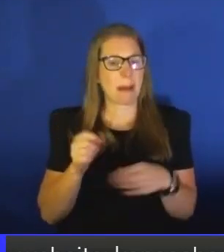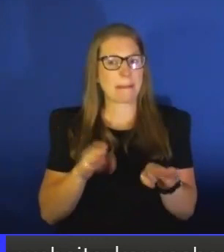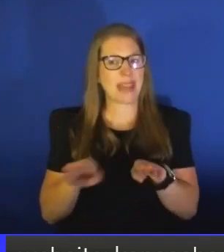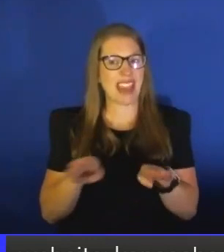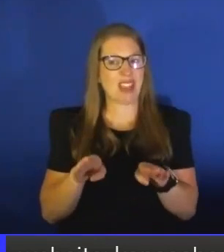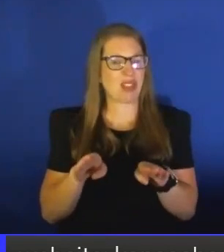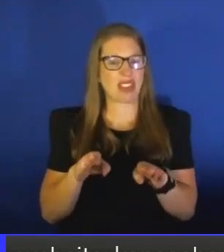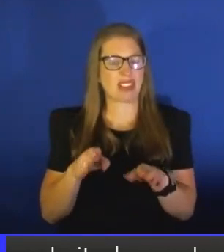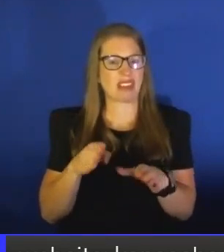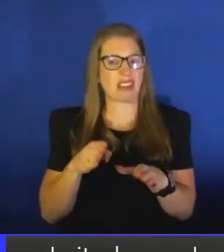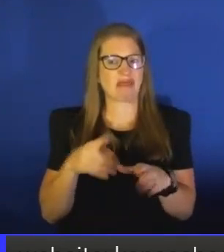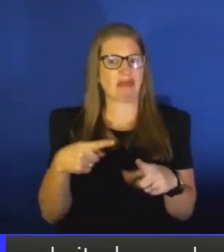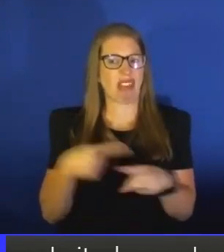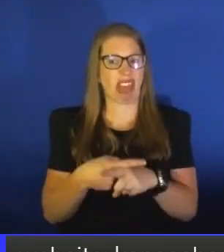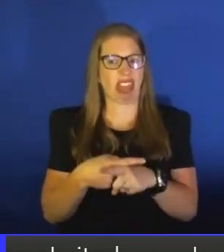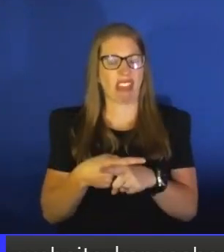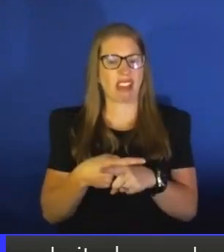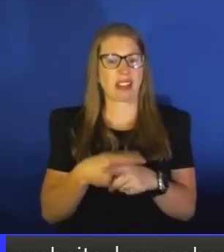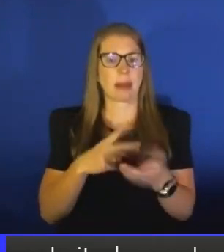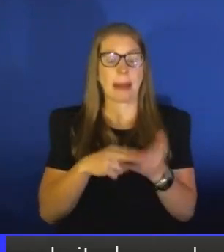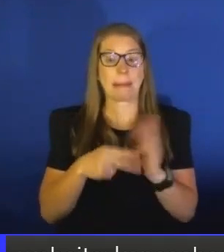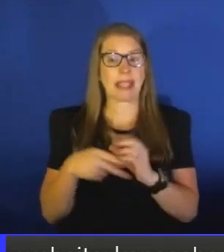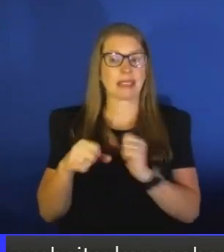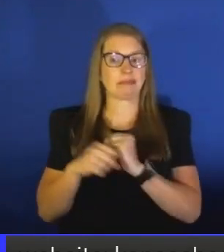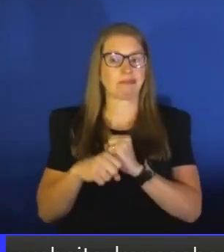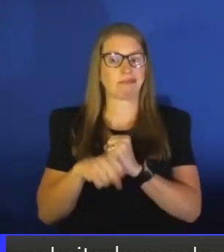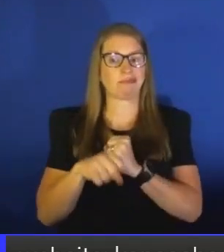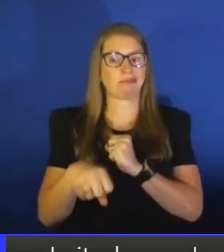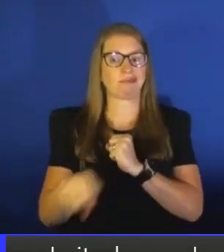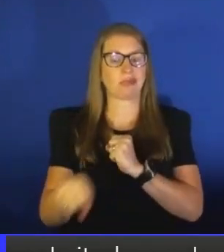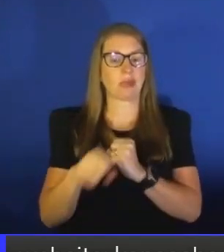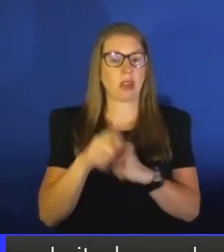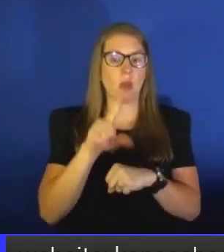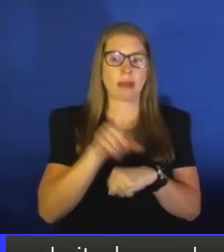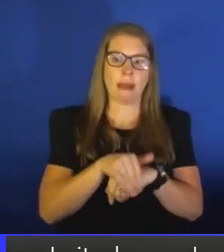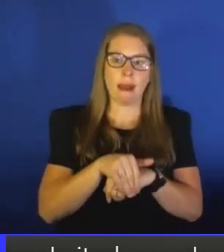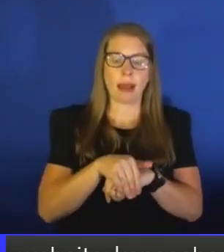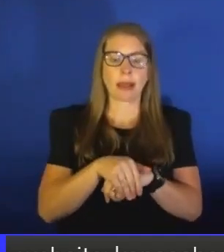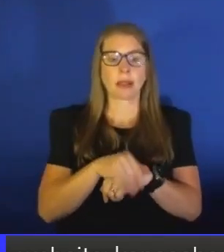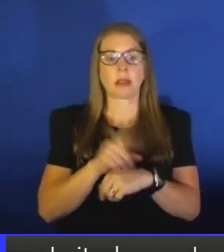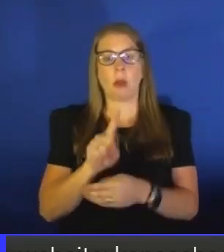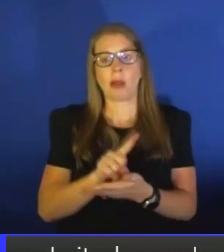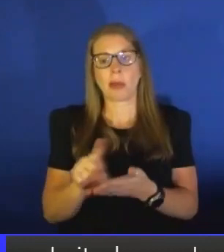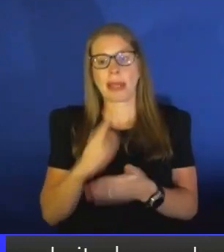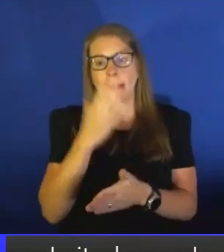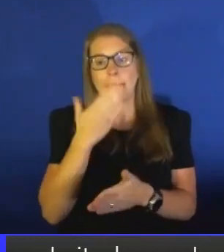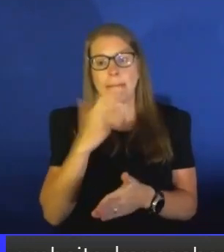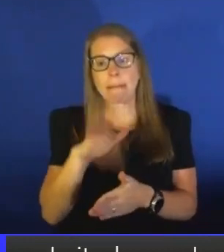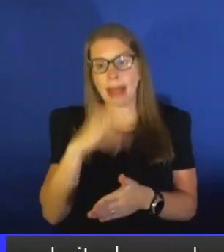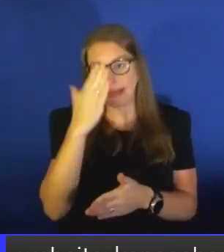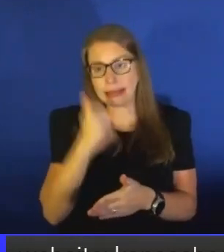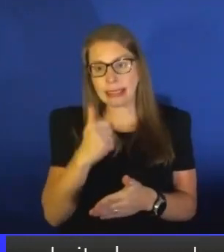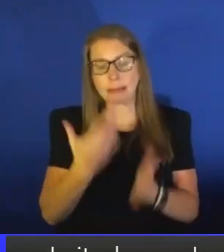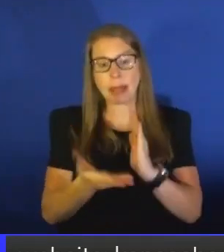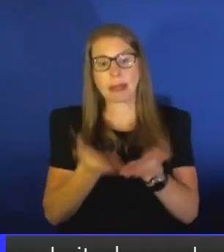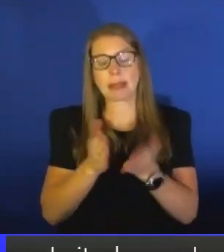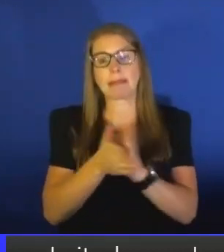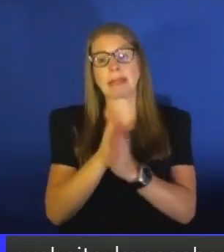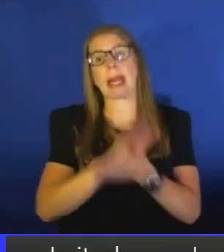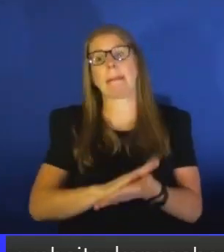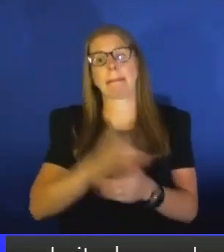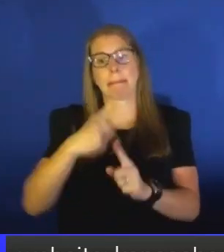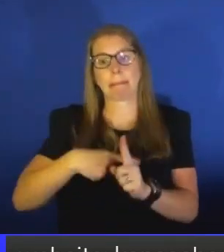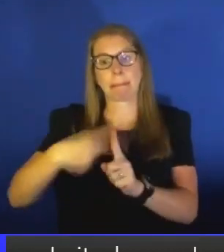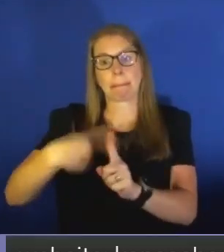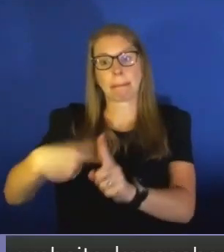and guess what? That prolongs this. Instead of a few nights or a week of bad sleep, it may become months of bad sleep. I want to